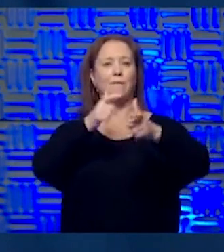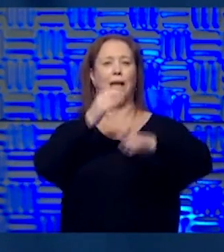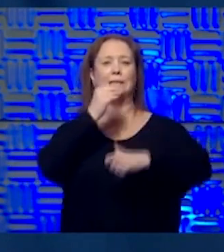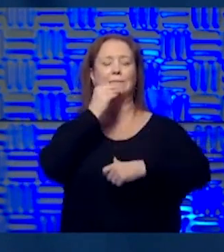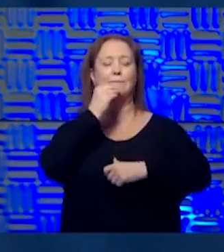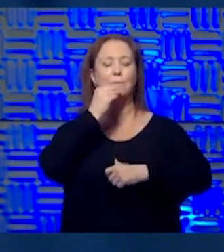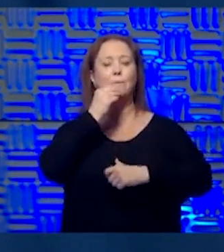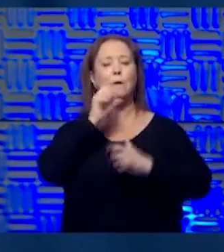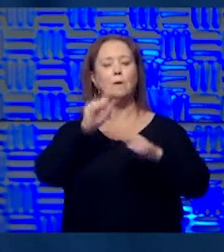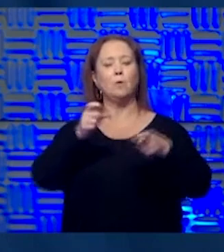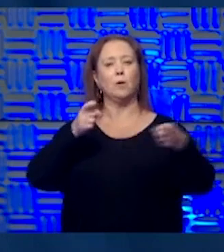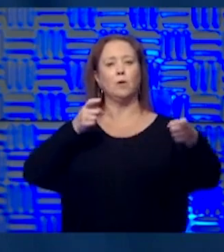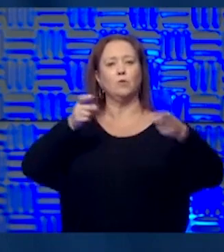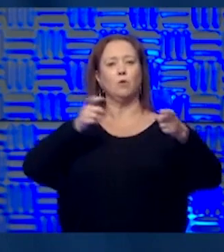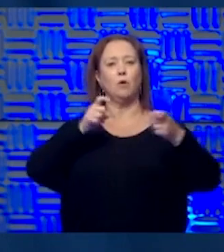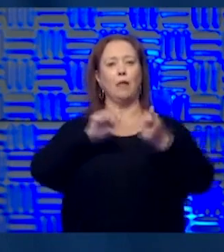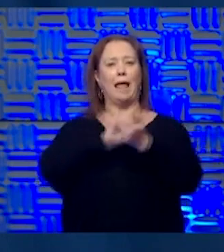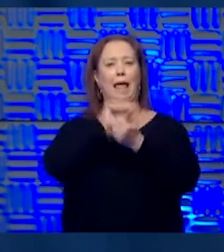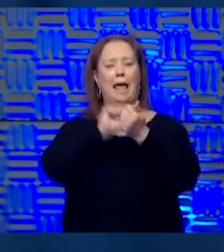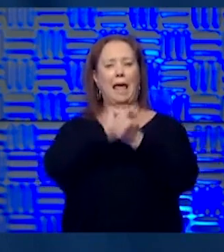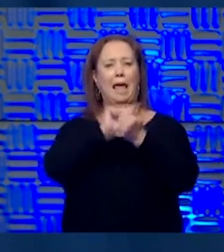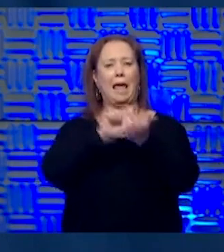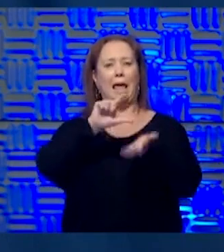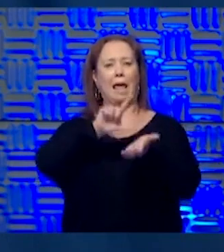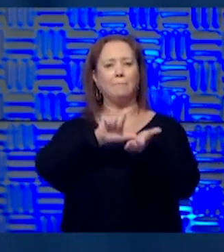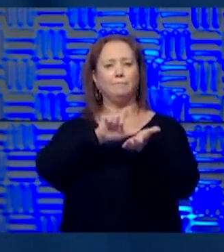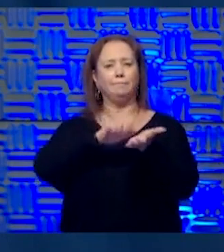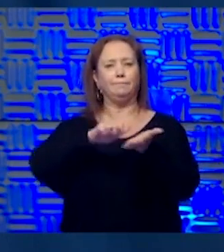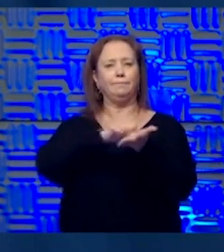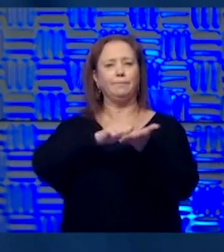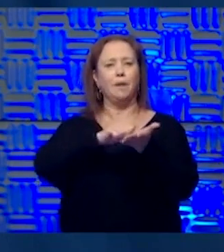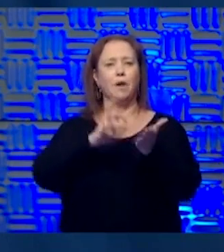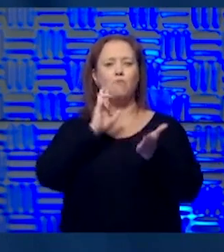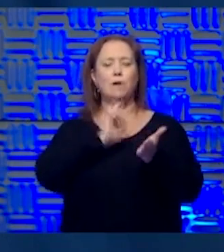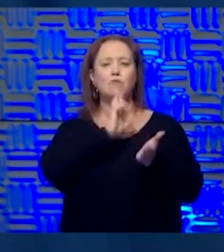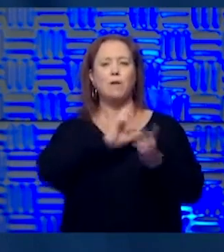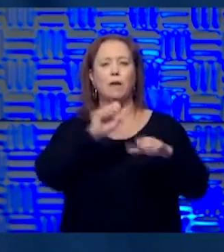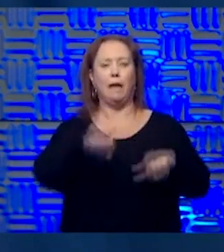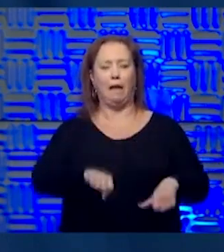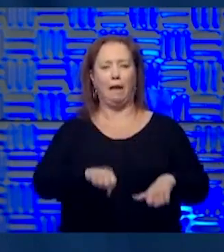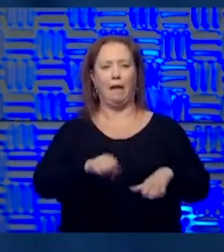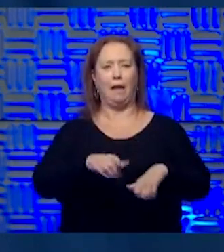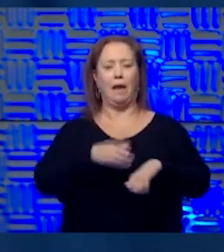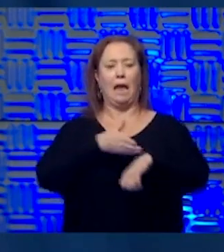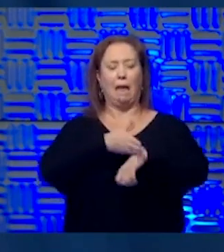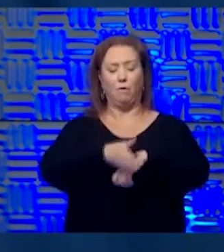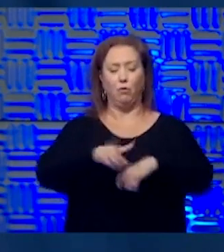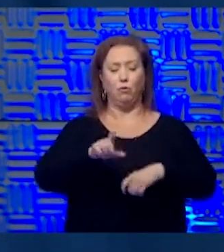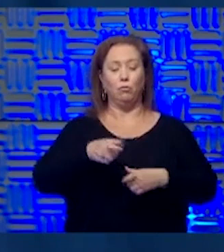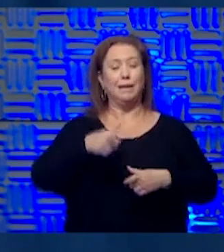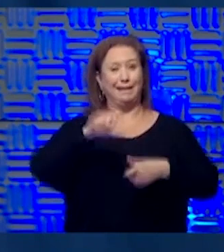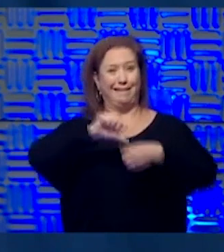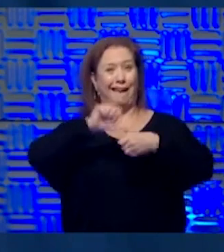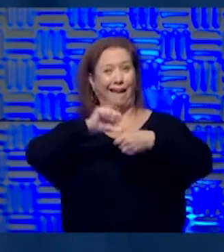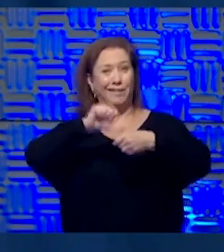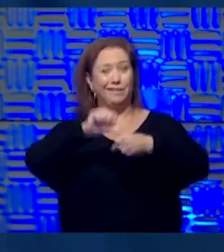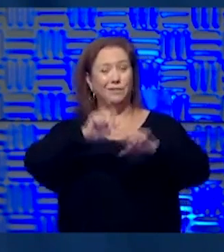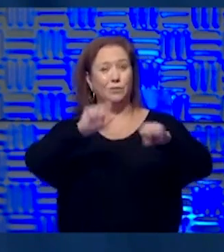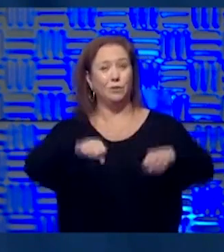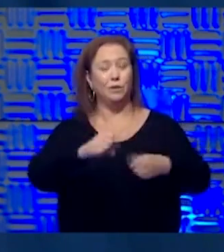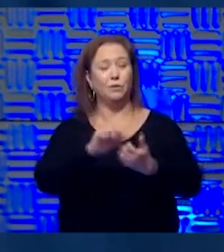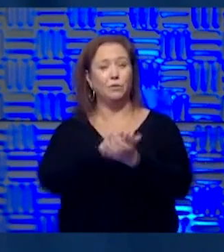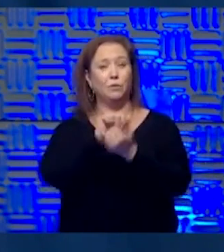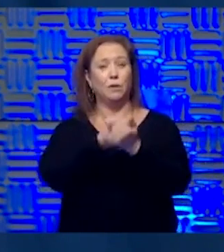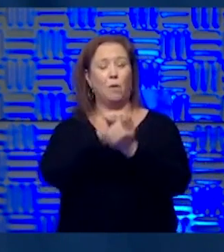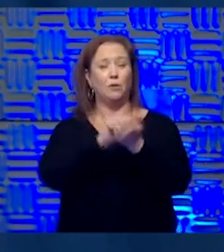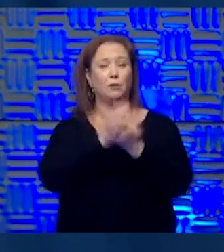you can control that. You can do hand hygiene in the car or in the restaurant. You can do it right after you pump your gas. In